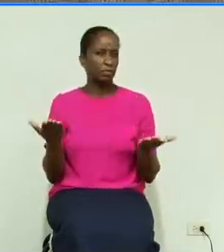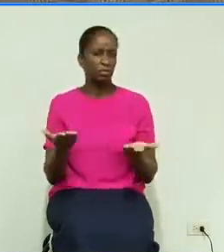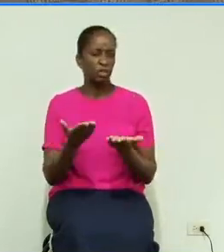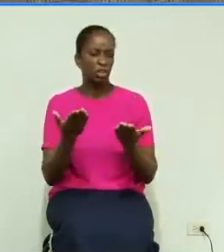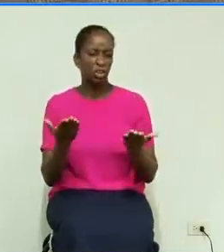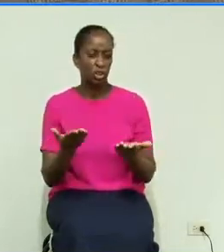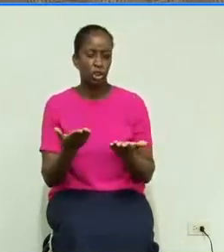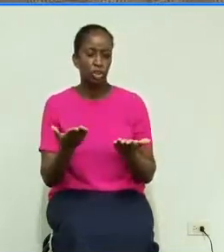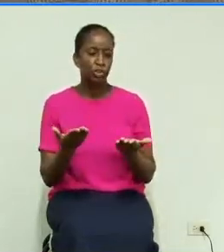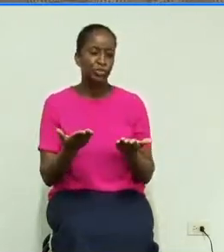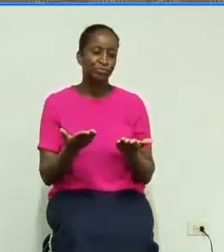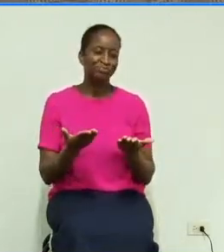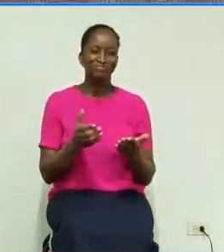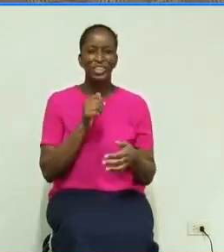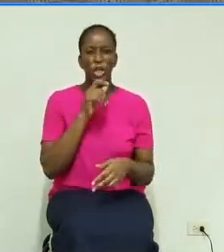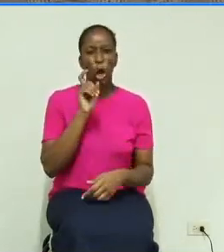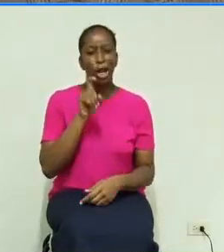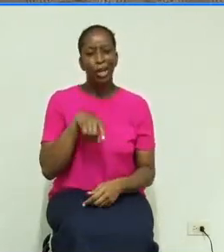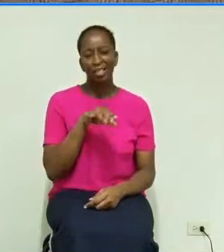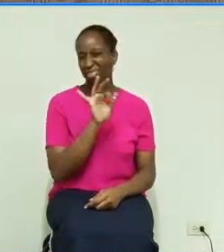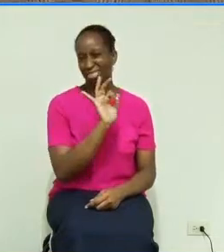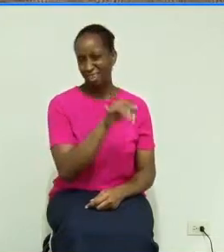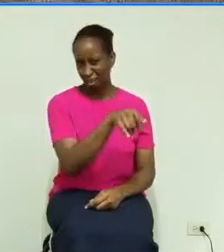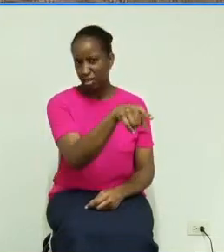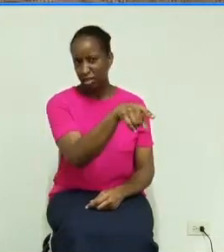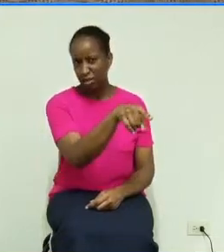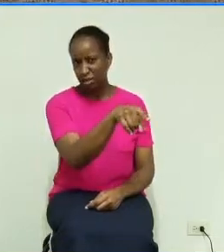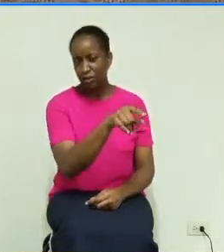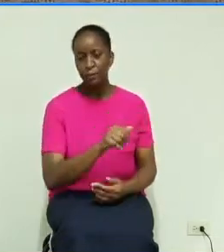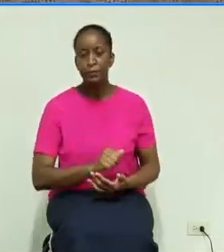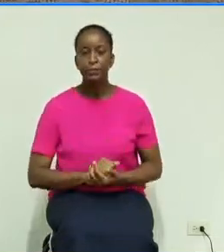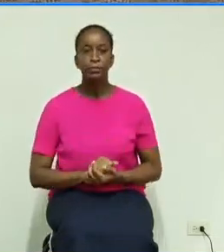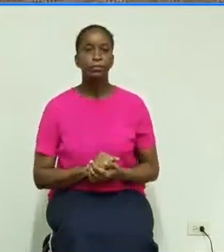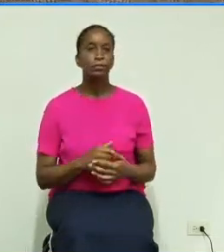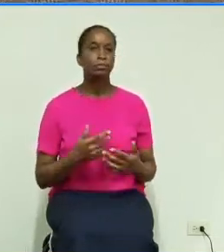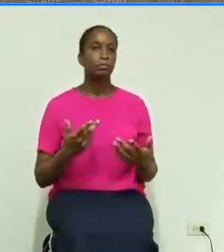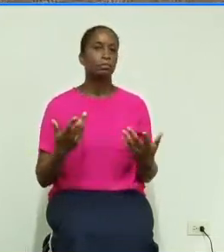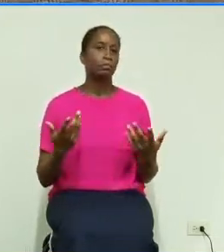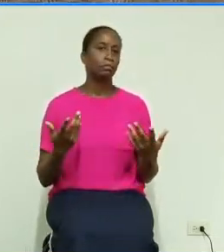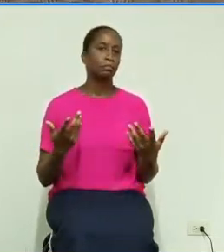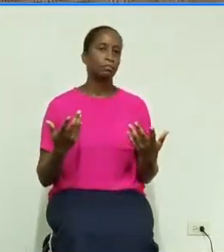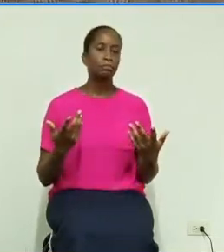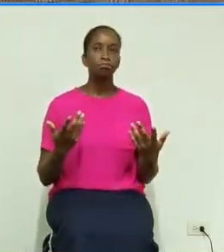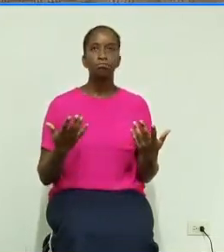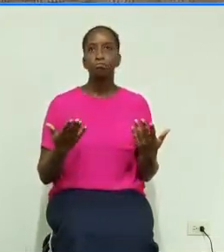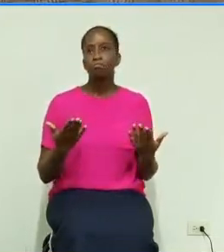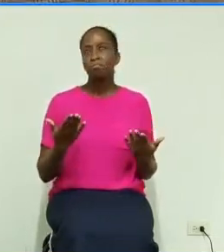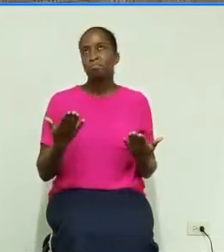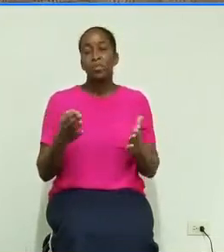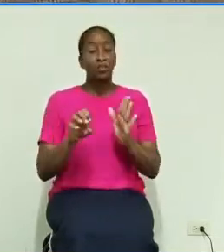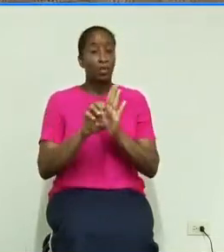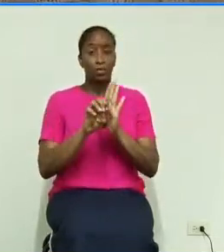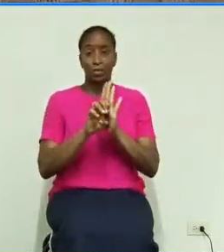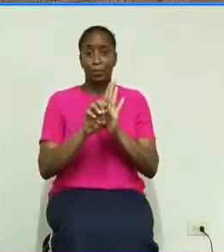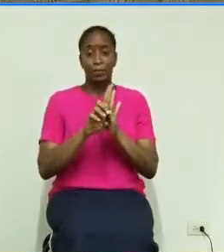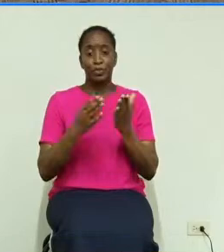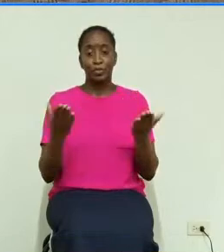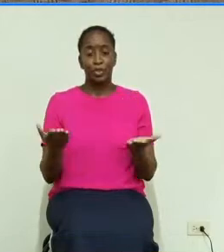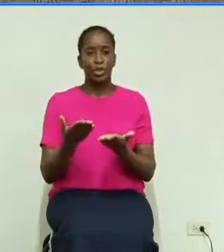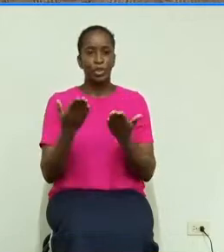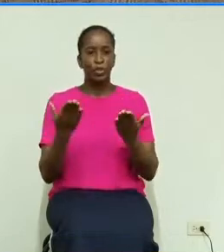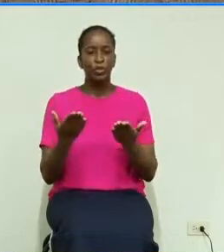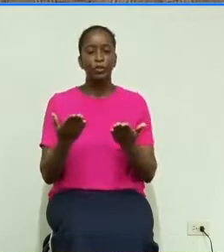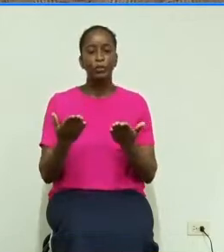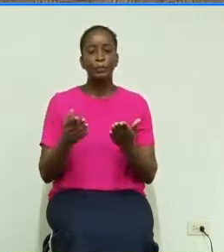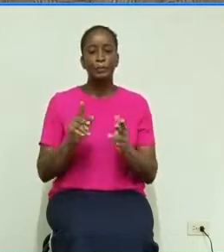in far out areas, people who are not usually included in the social and economic